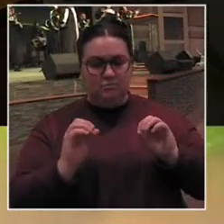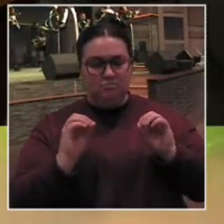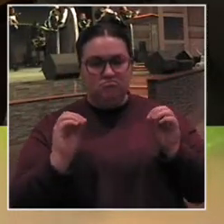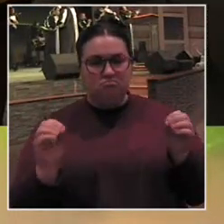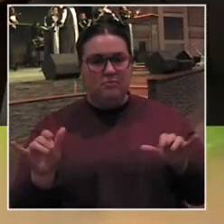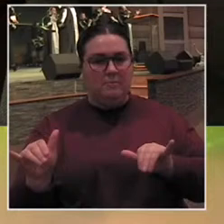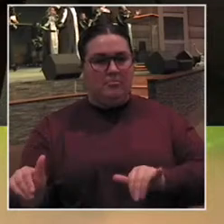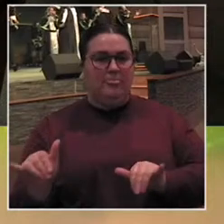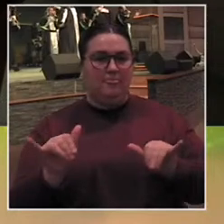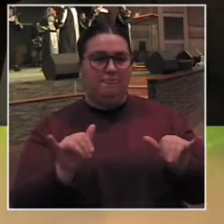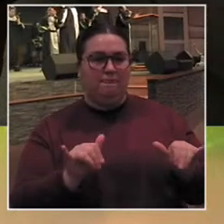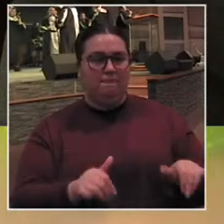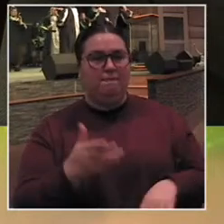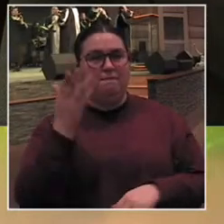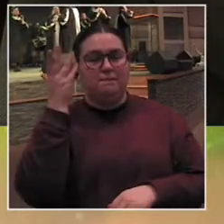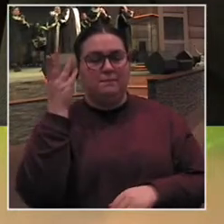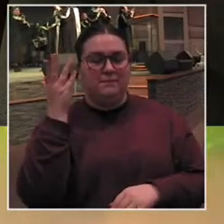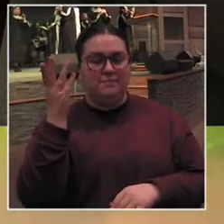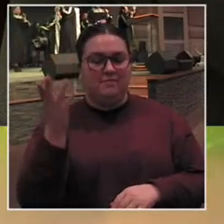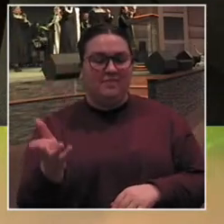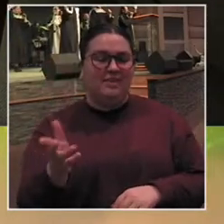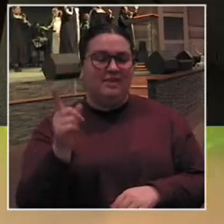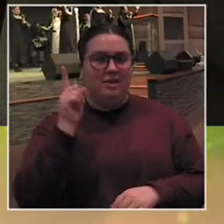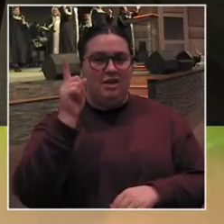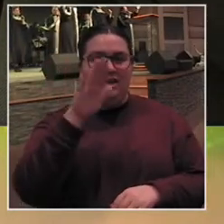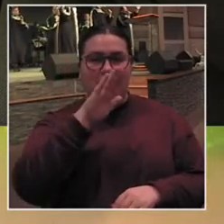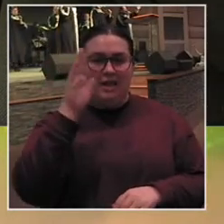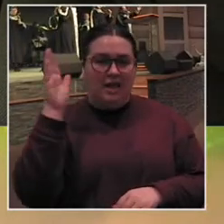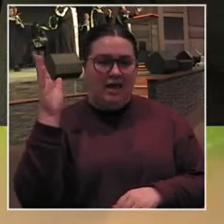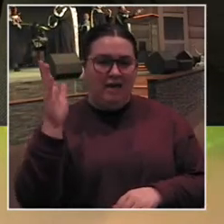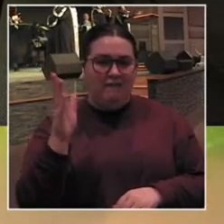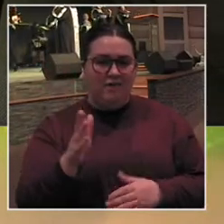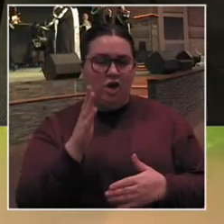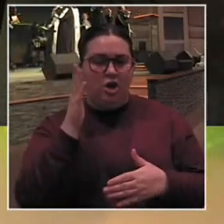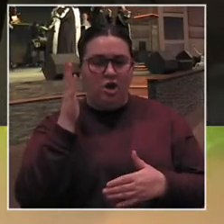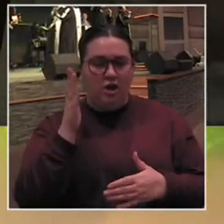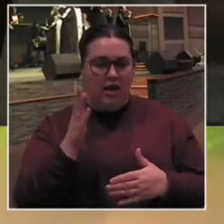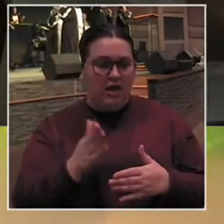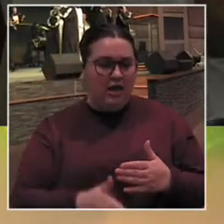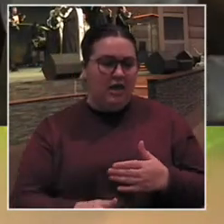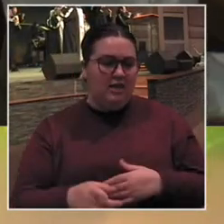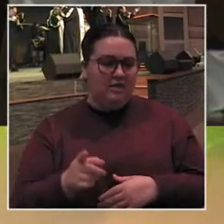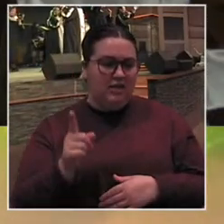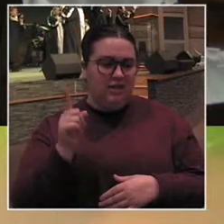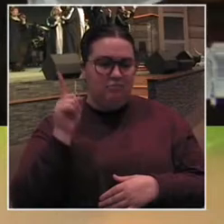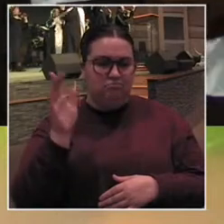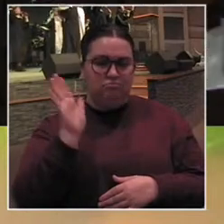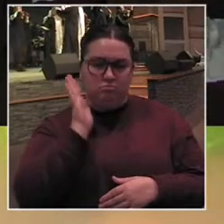Yeah.